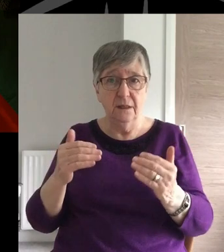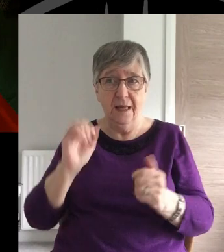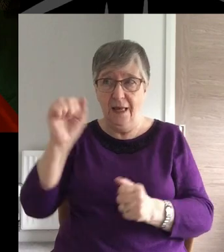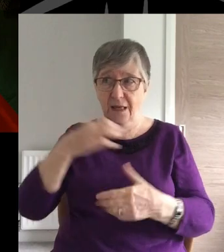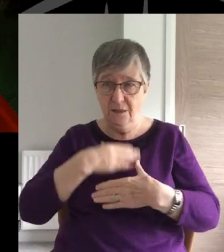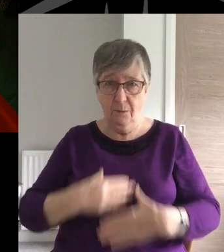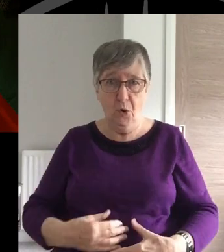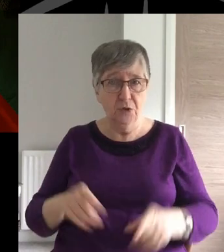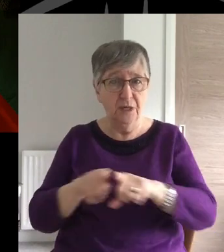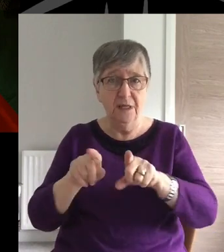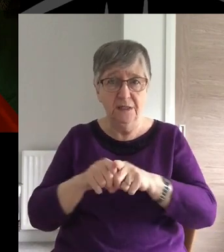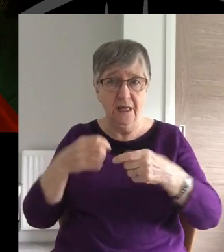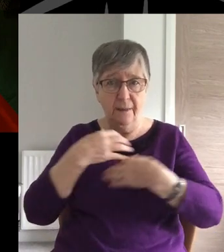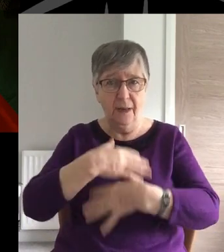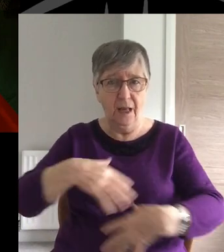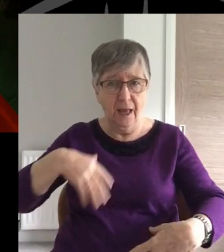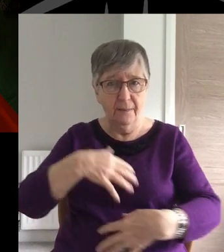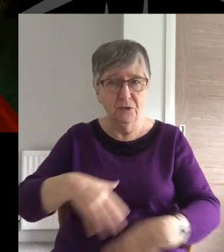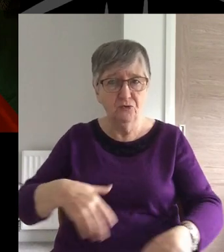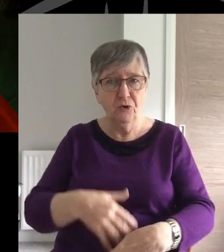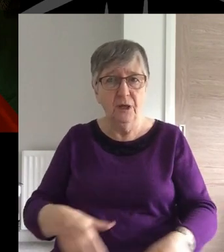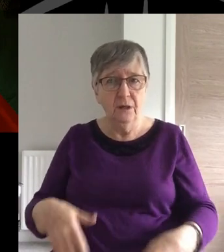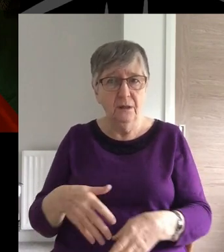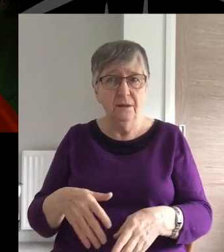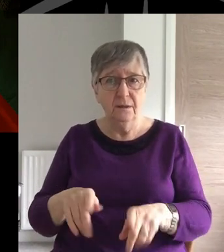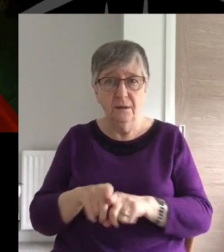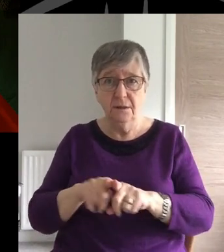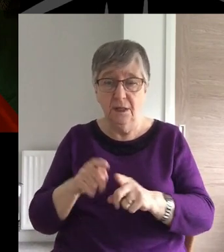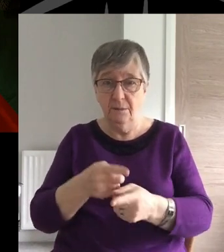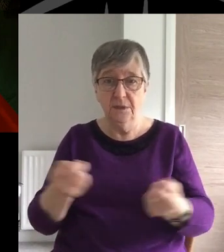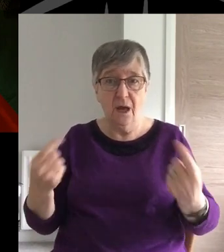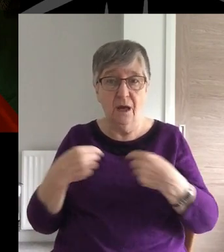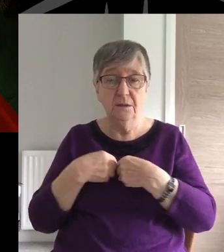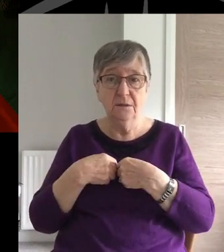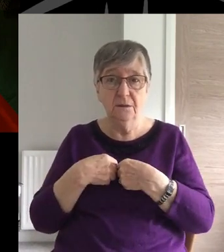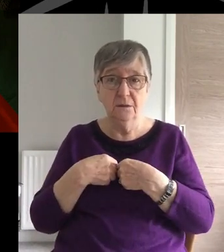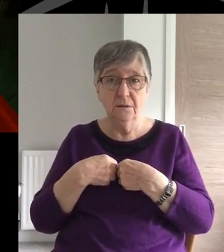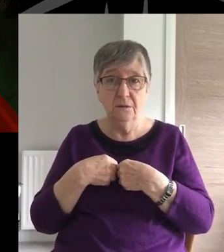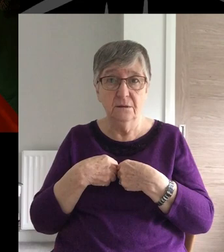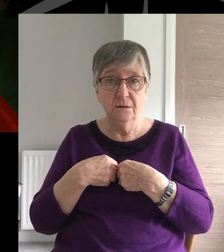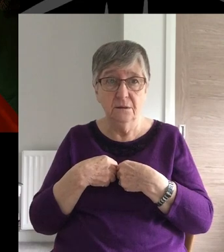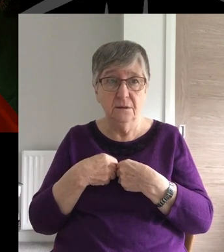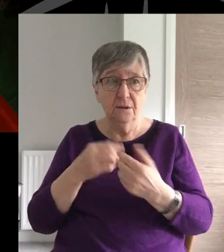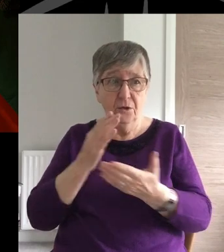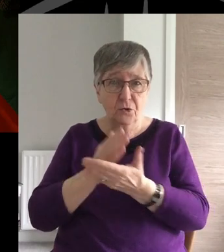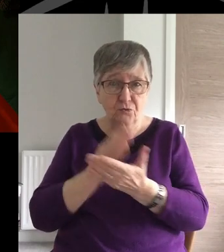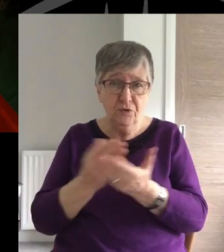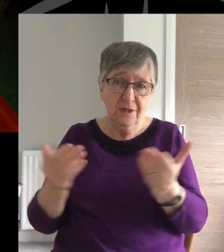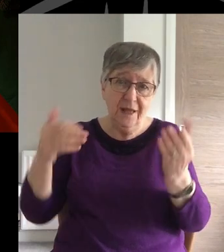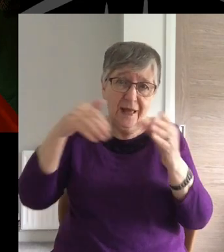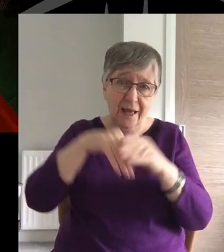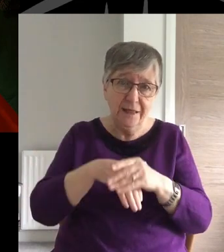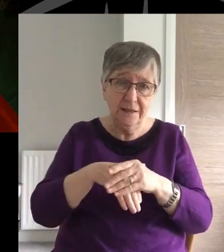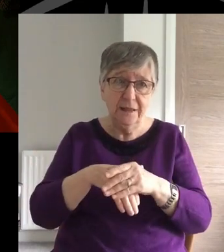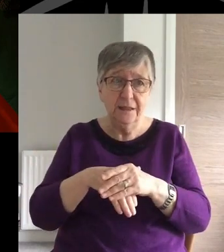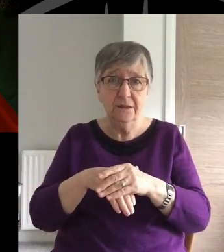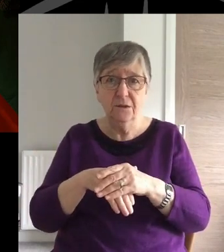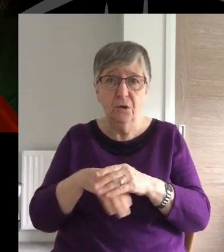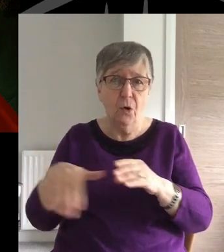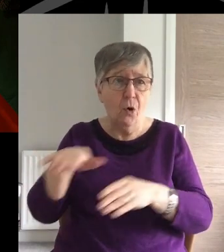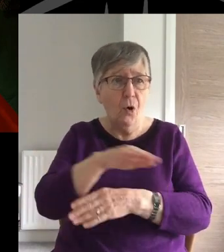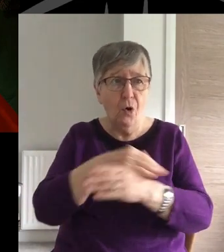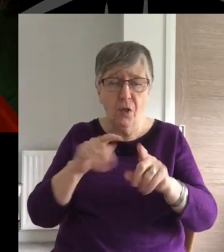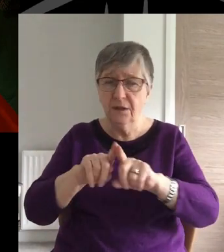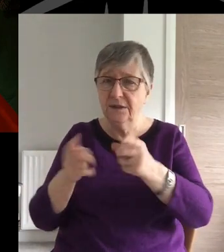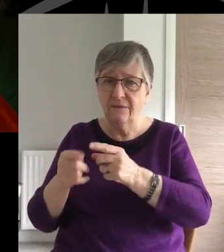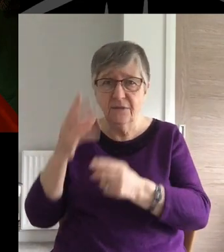same chemistry, the same anatomy, the same physiology. It was a genuine entering into the possibility of